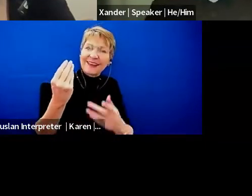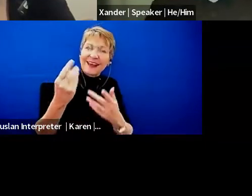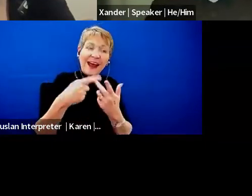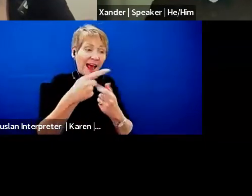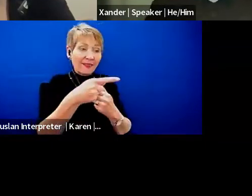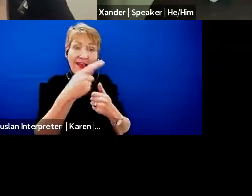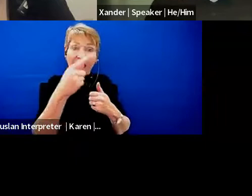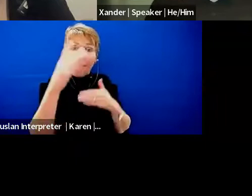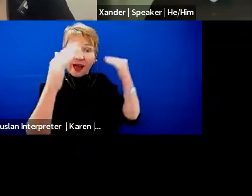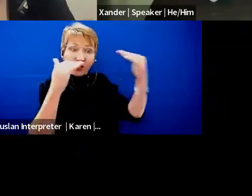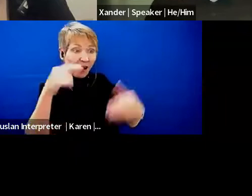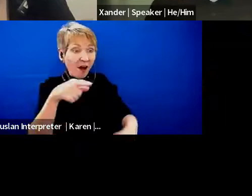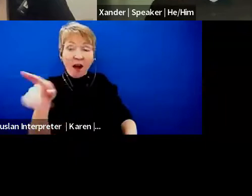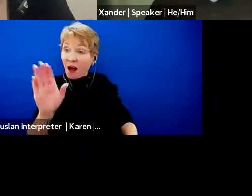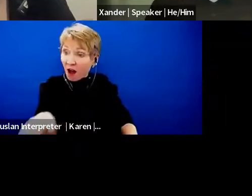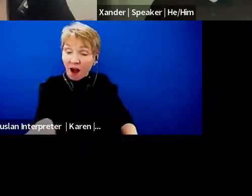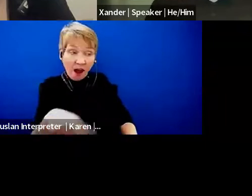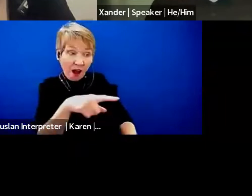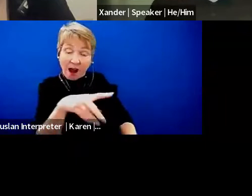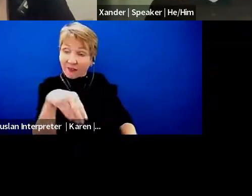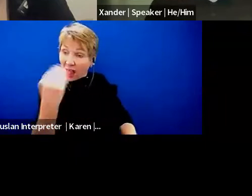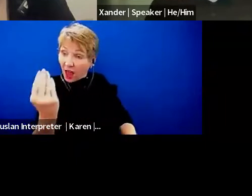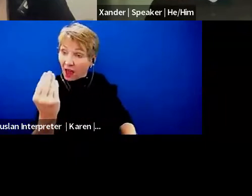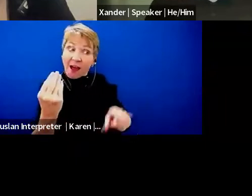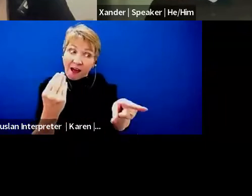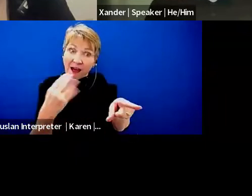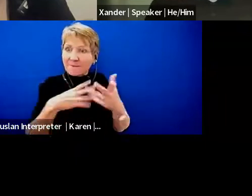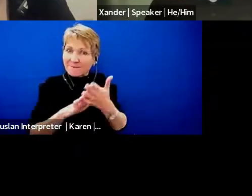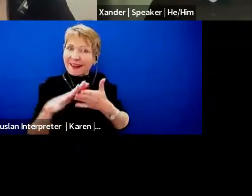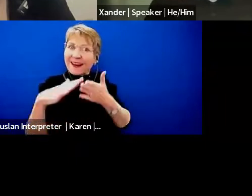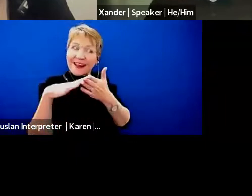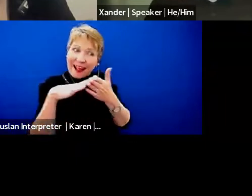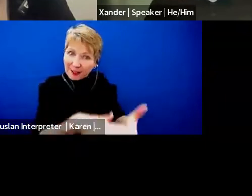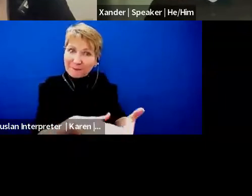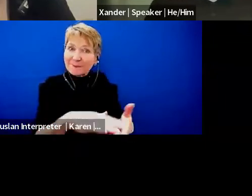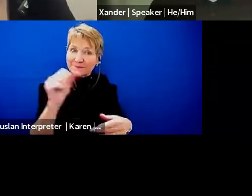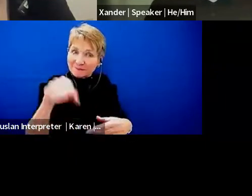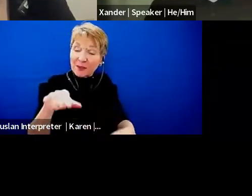well. We've seen that those things really help kids to